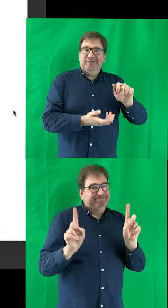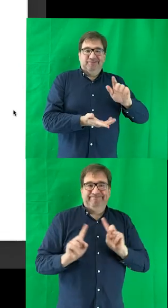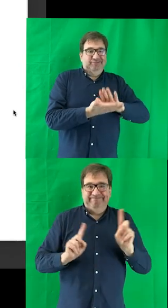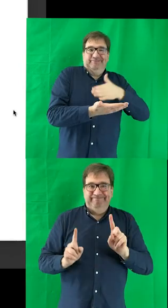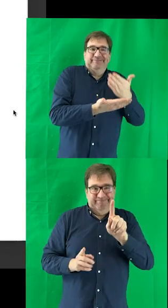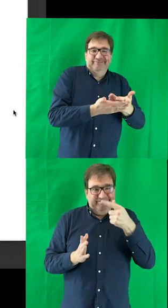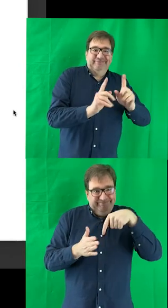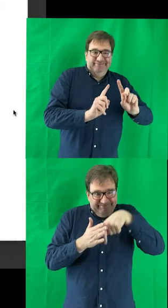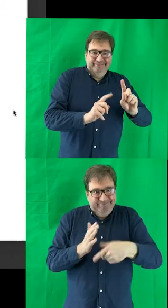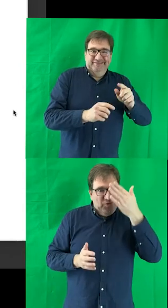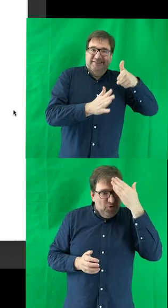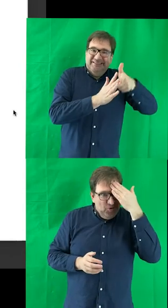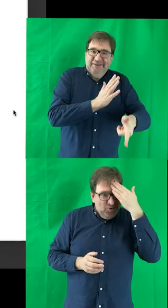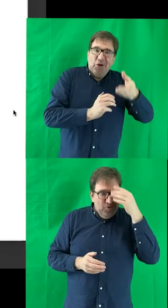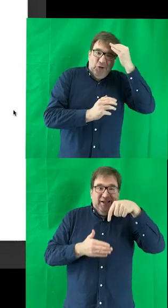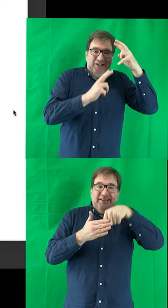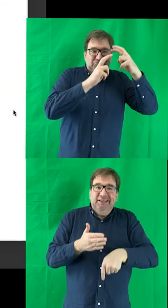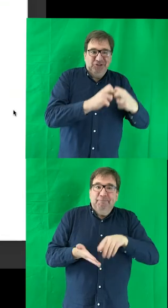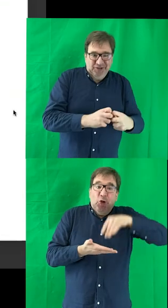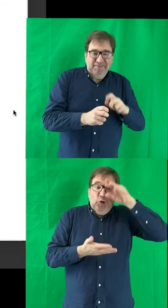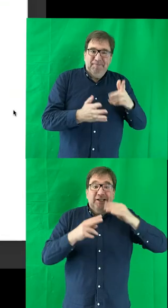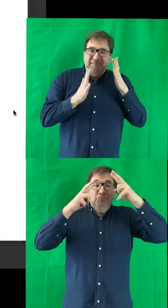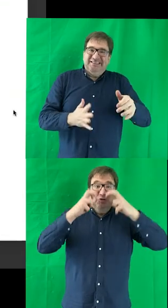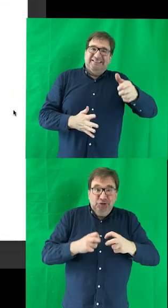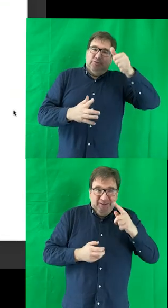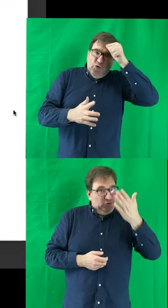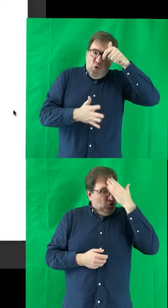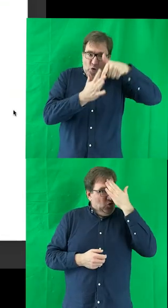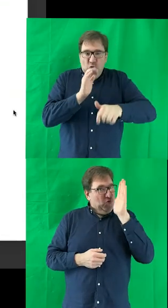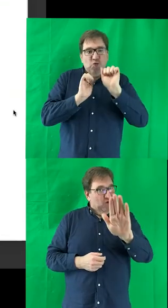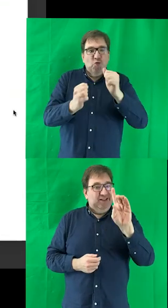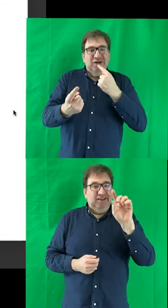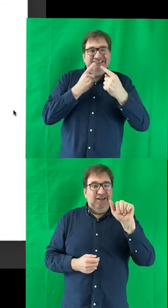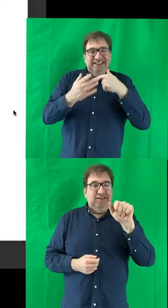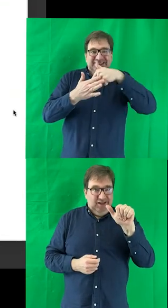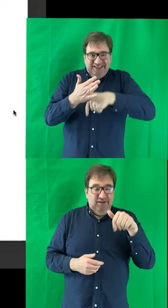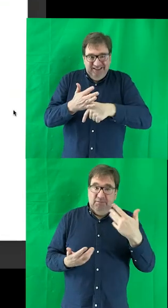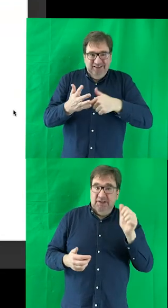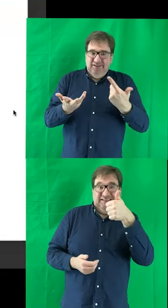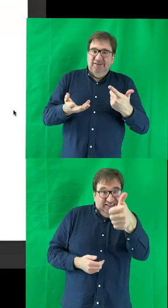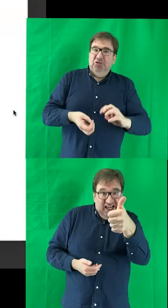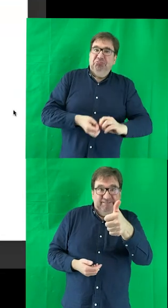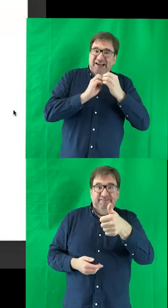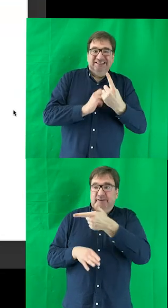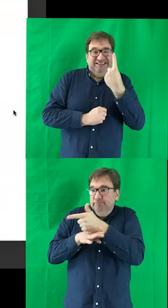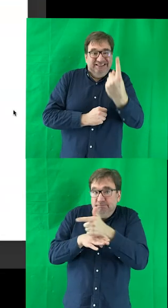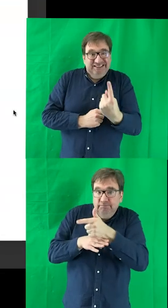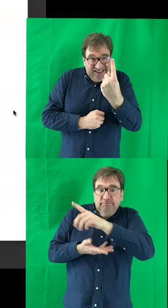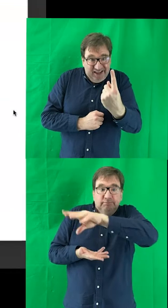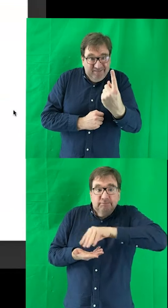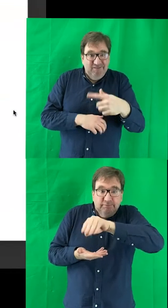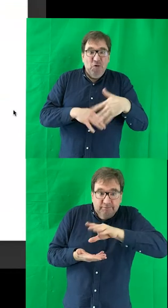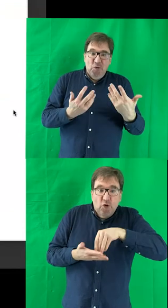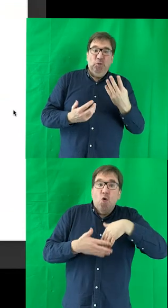it as part of deep learning research, but to really get to know your data, either ideally create it